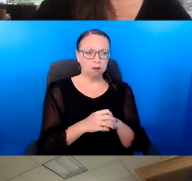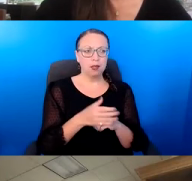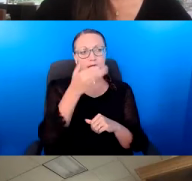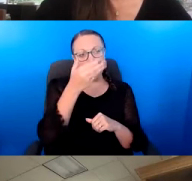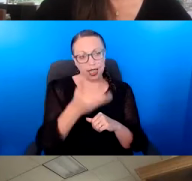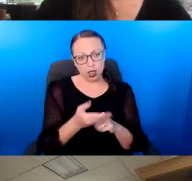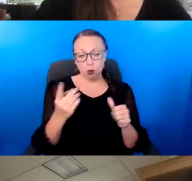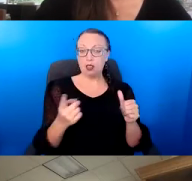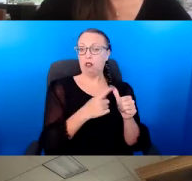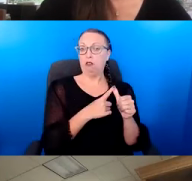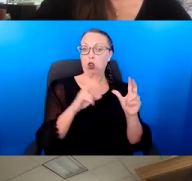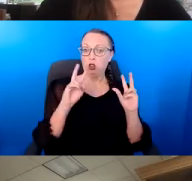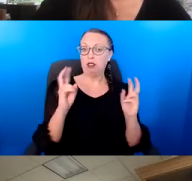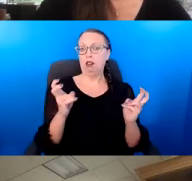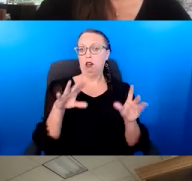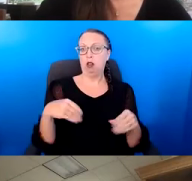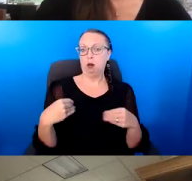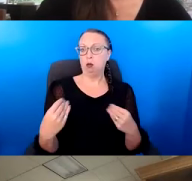gave you, which I thought